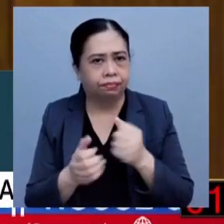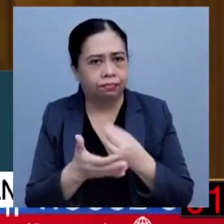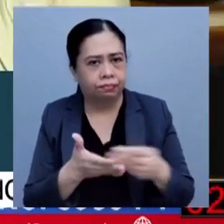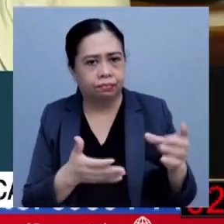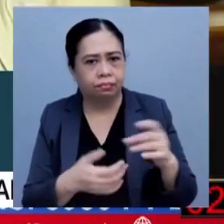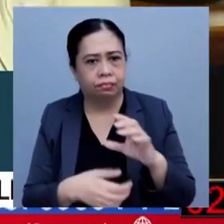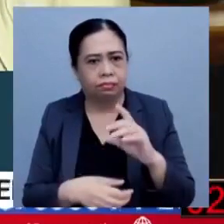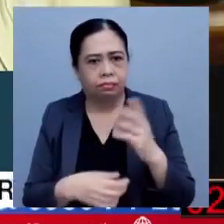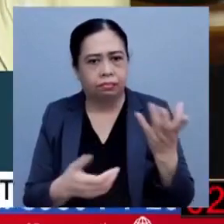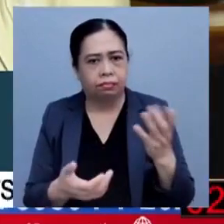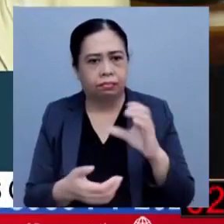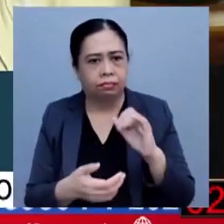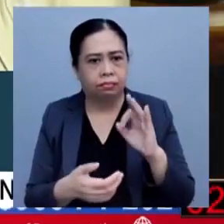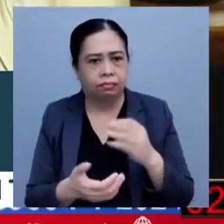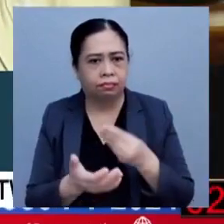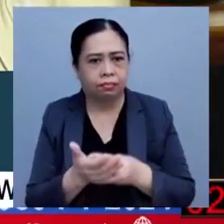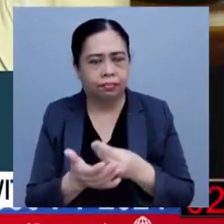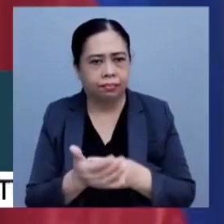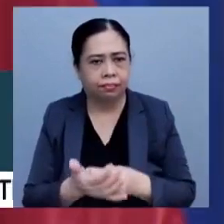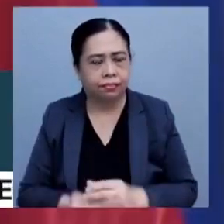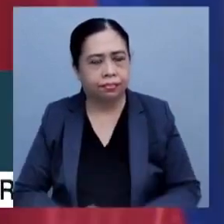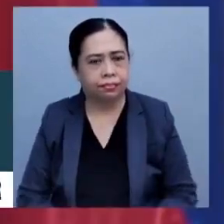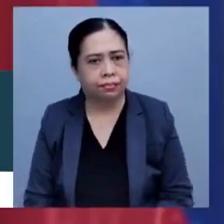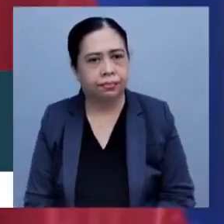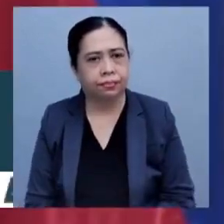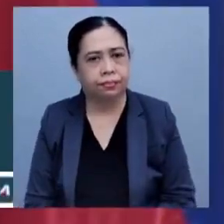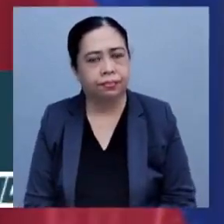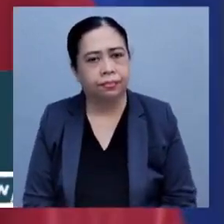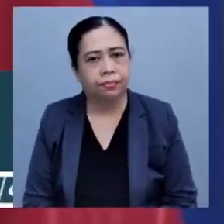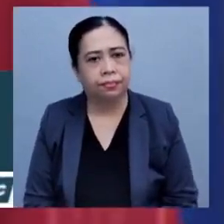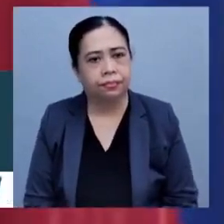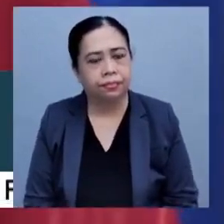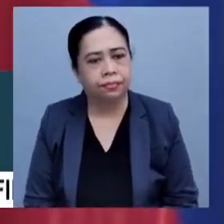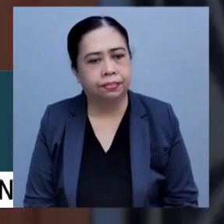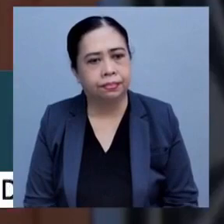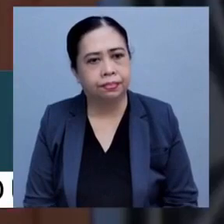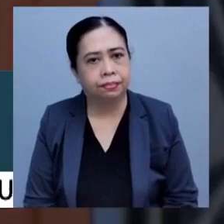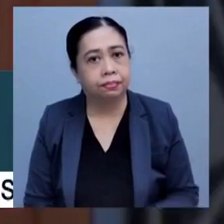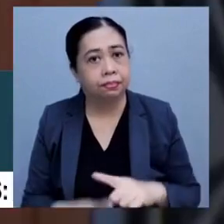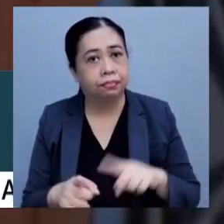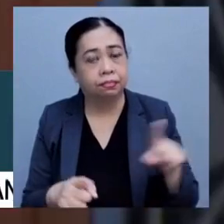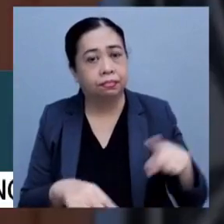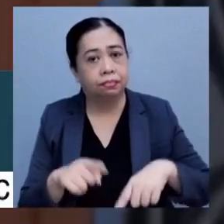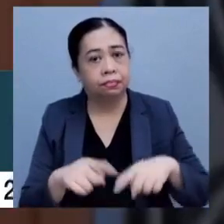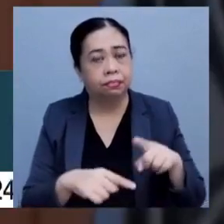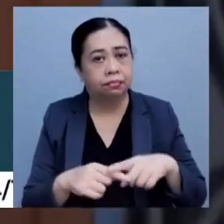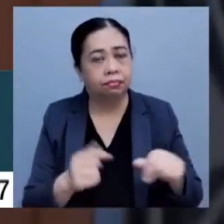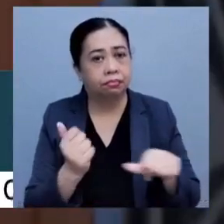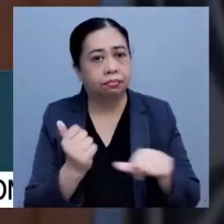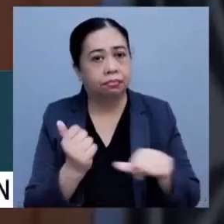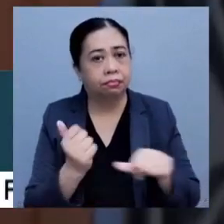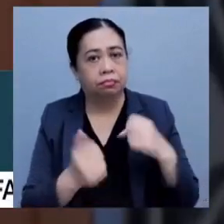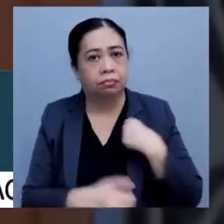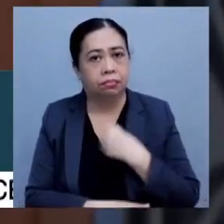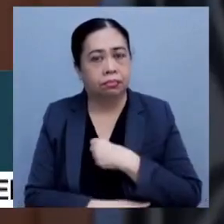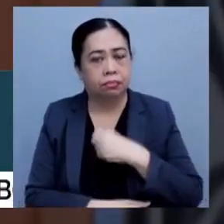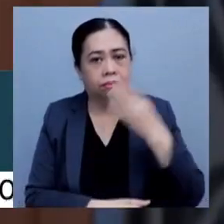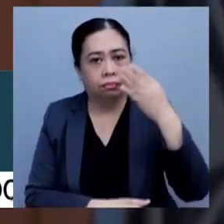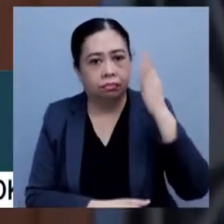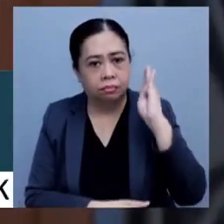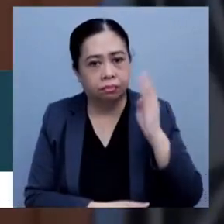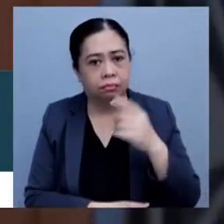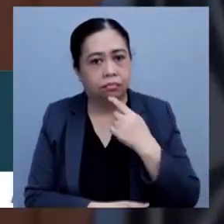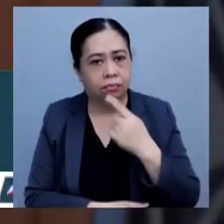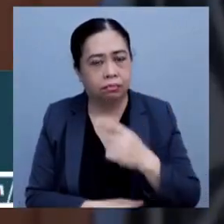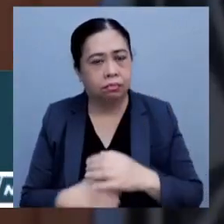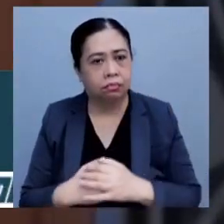million pesos in just 19 days in 2022. But an ally of the Vice President, Senator Ronald De La Rosa, who is a former National Police Chief,